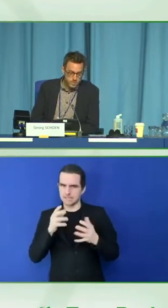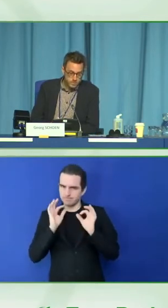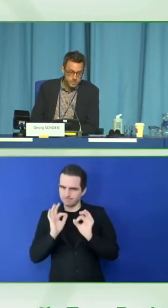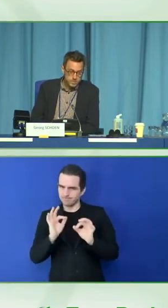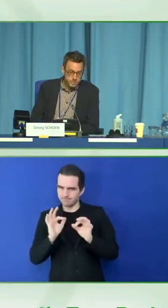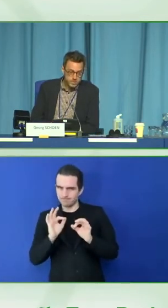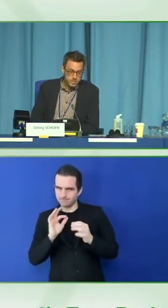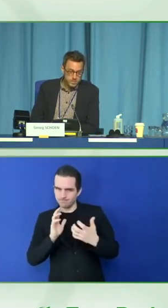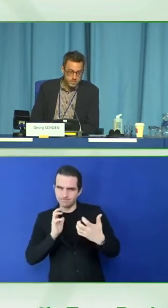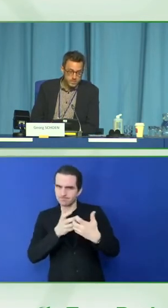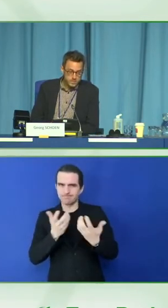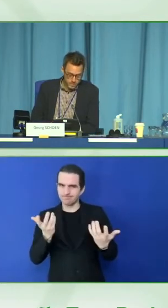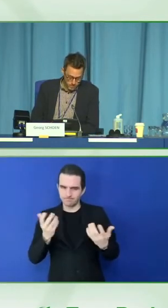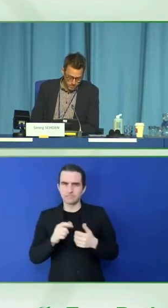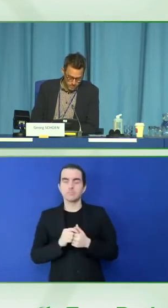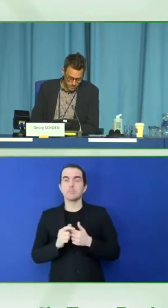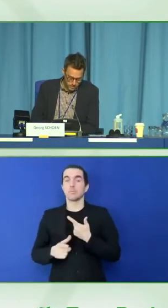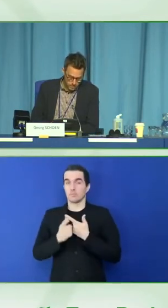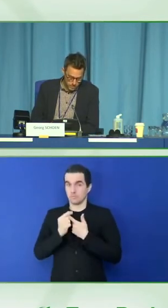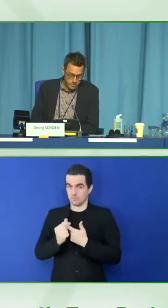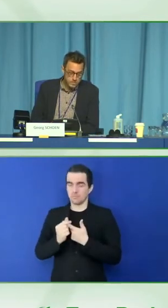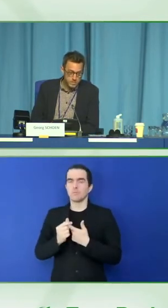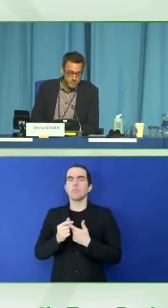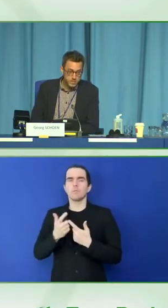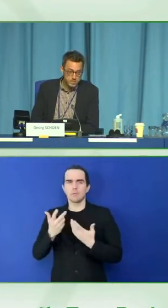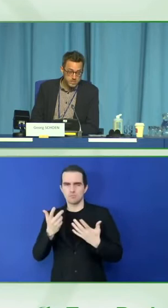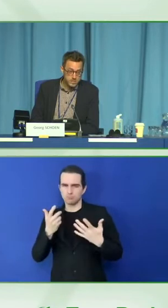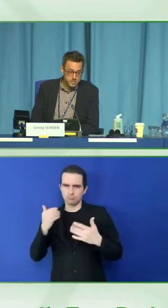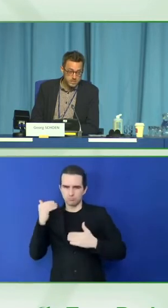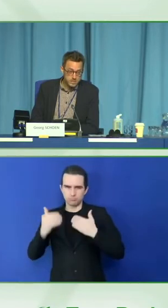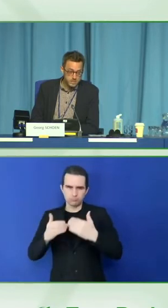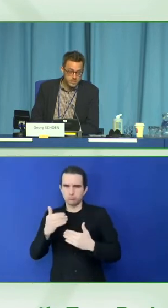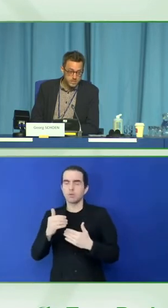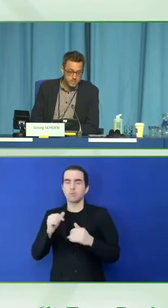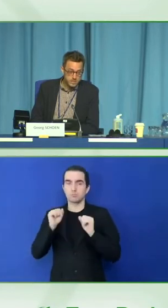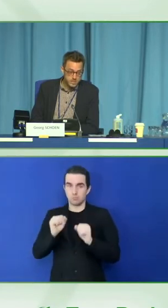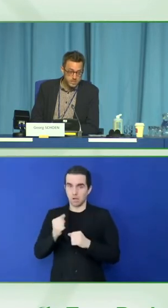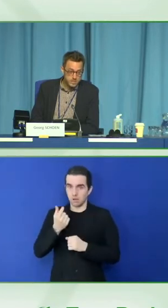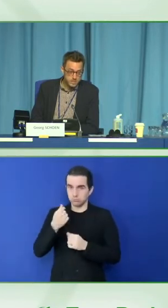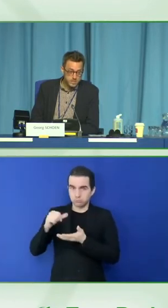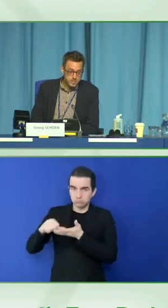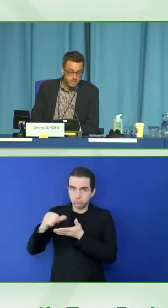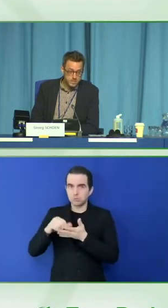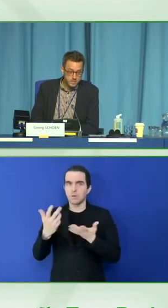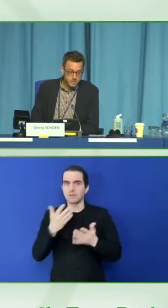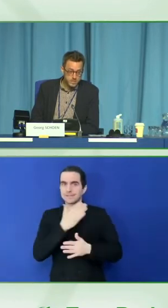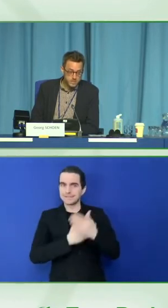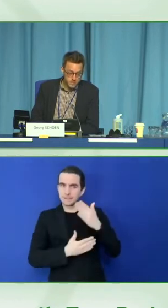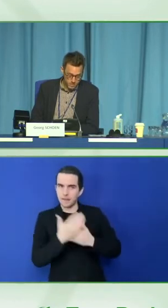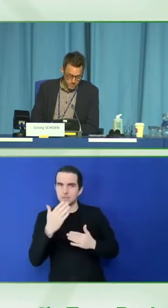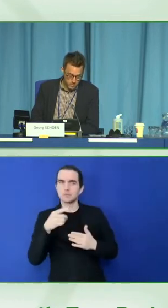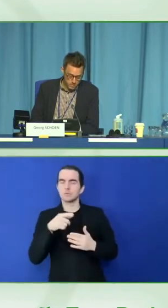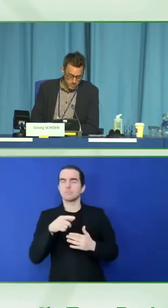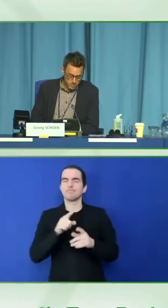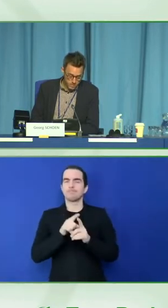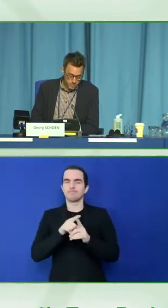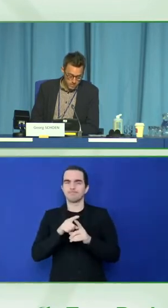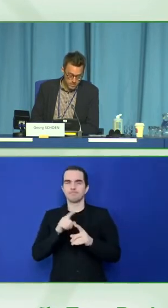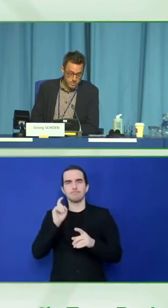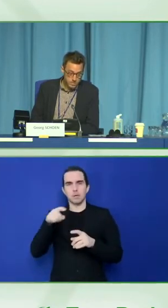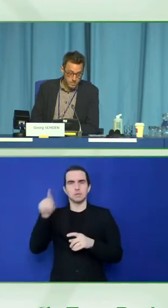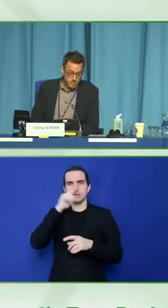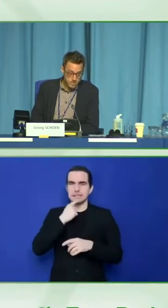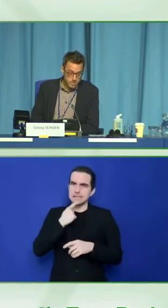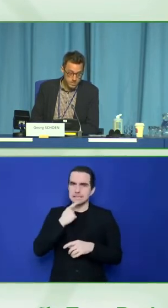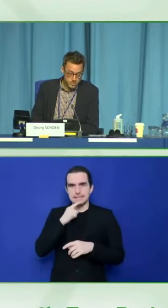disabled persons are not likely to afford the assistive technology which is available in the market. But at the